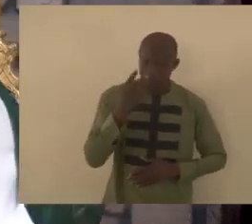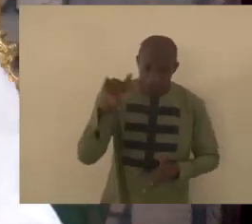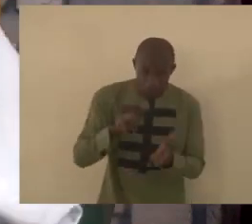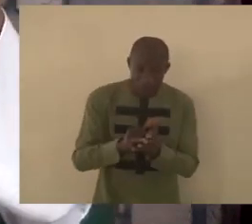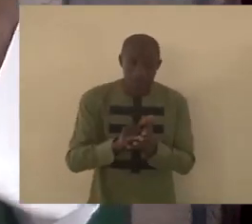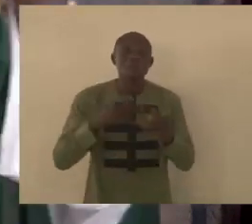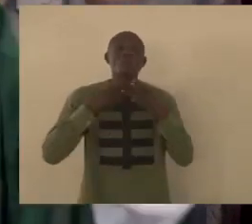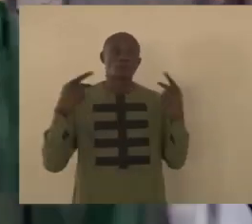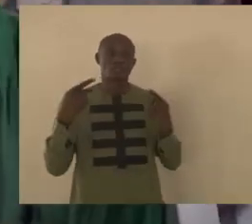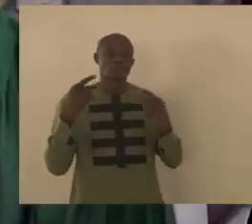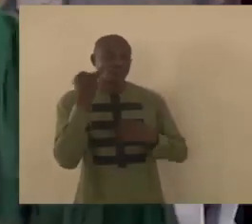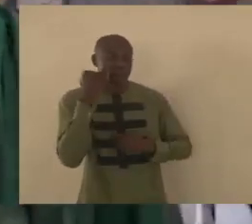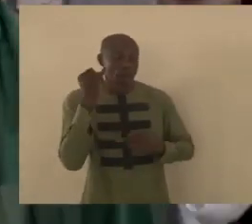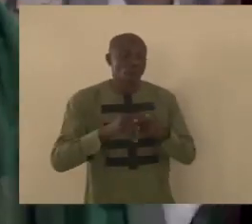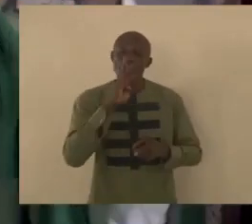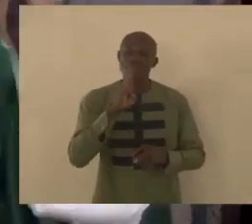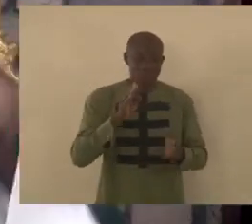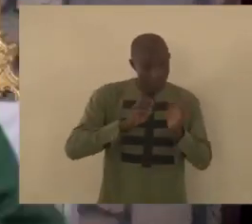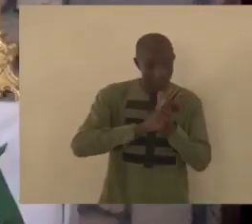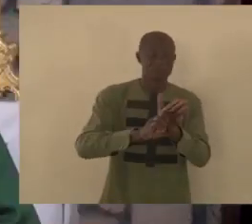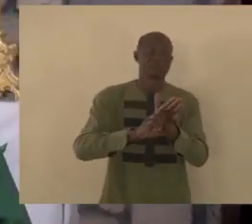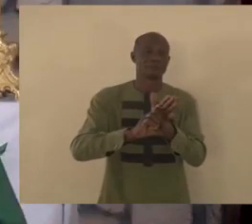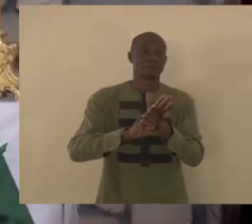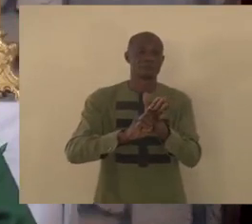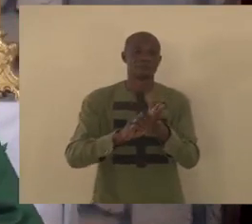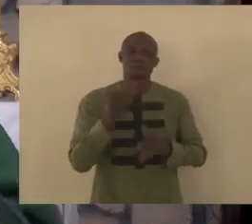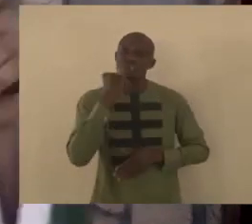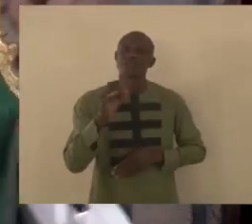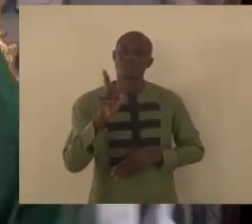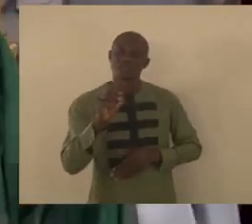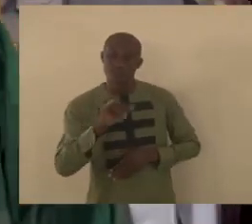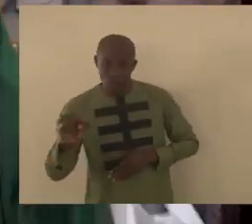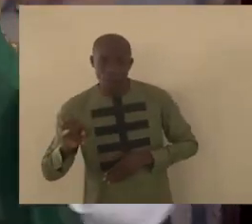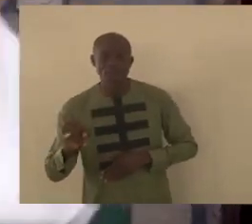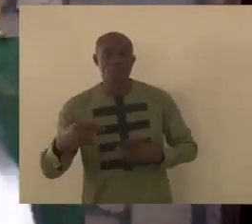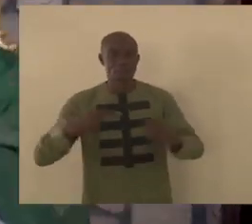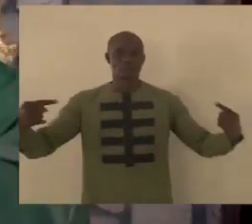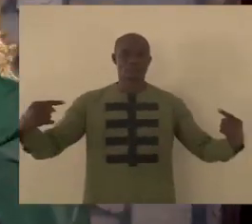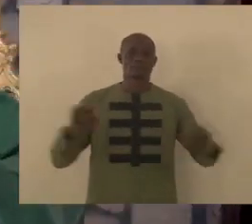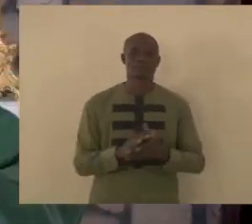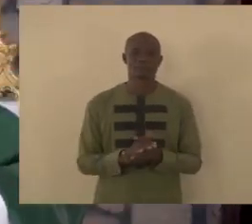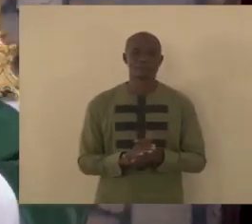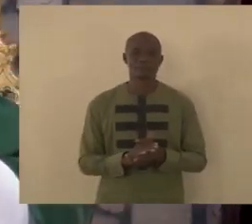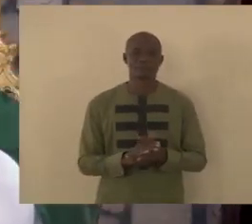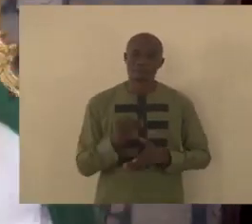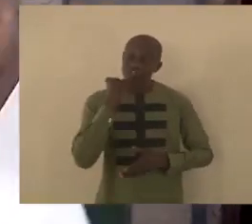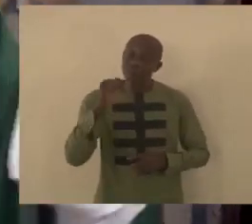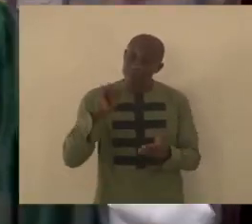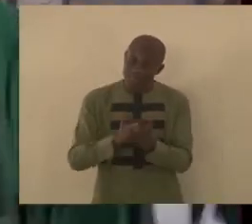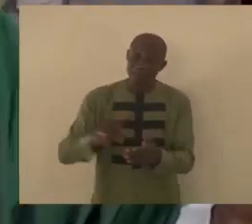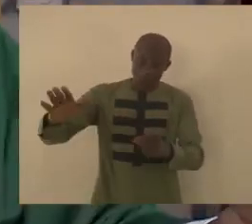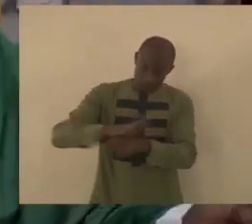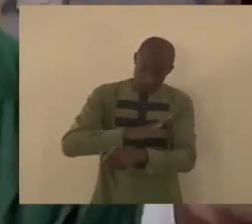Because I see that Father, who is supposed to be an example, is doing the contrary. Is